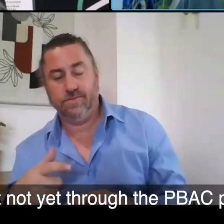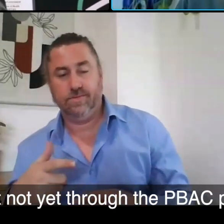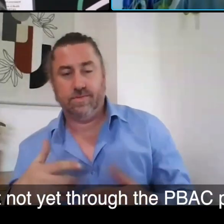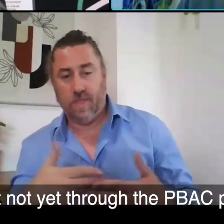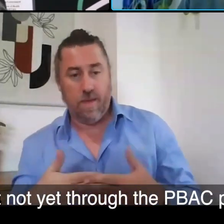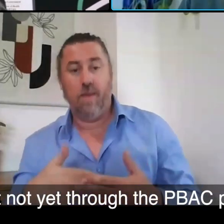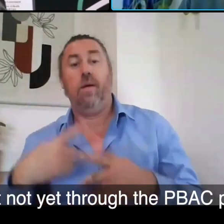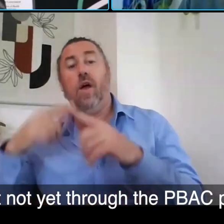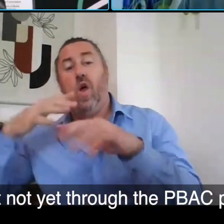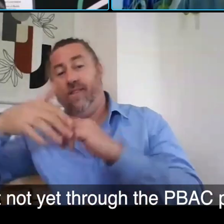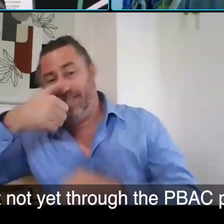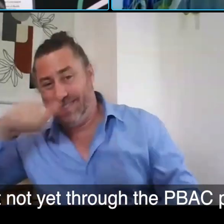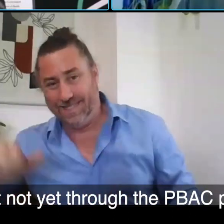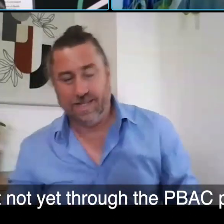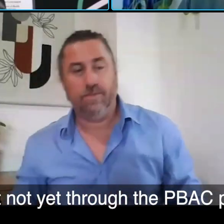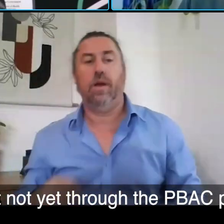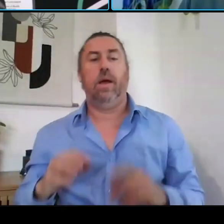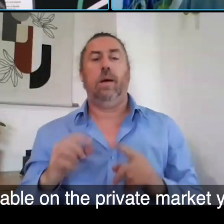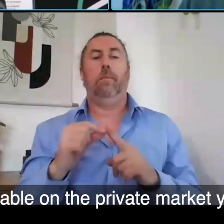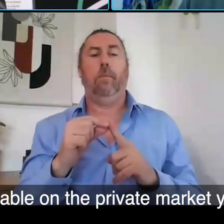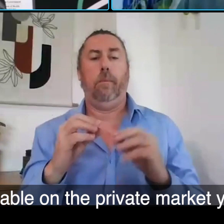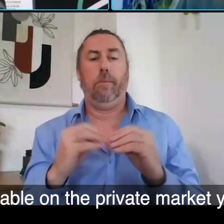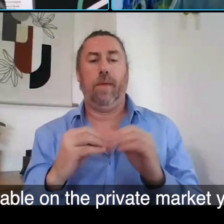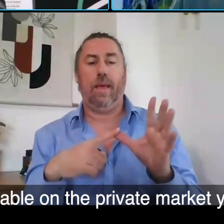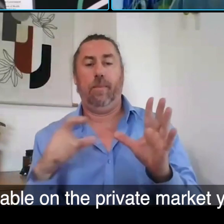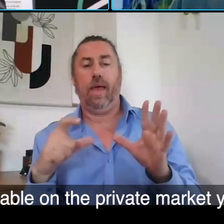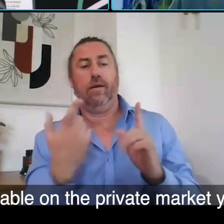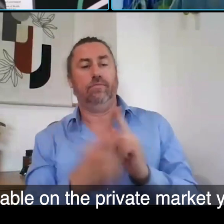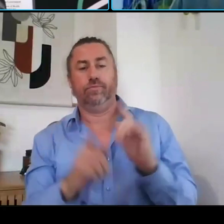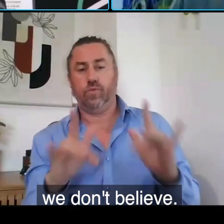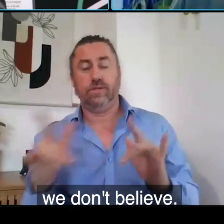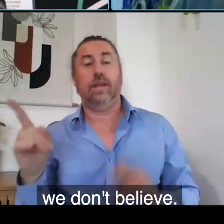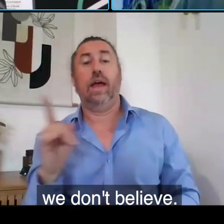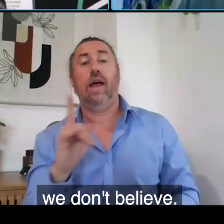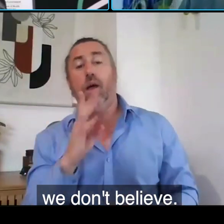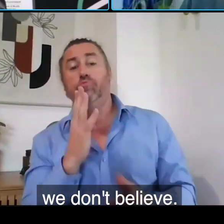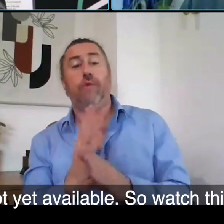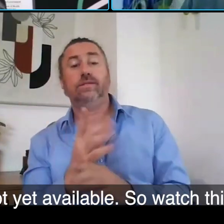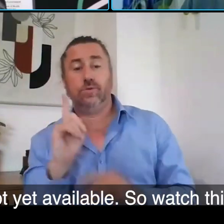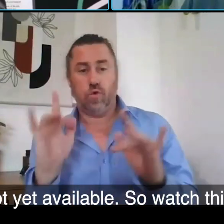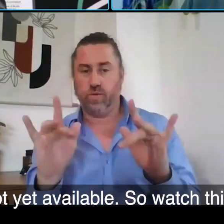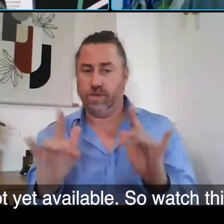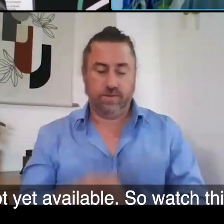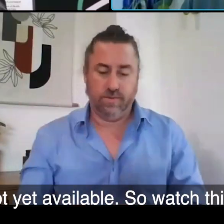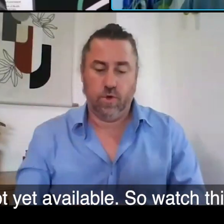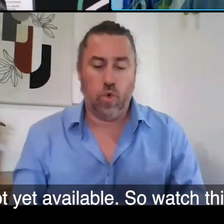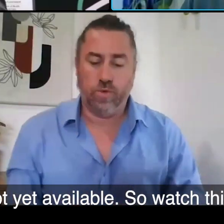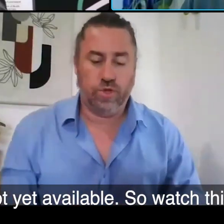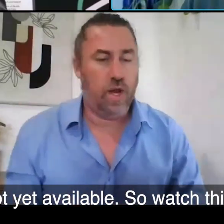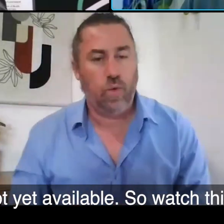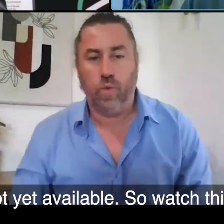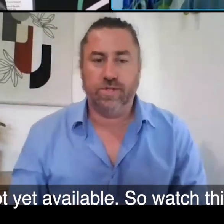Yeah, but not yet through the PBAC process. Right. And not available on the private market yet either, we don't believe. Yeah, not yet